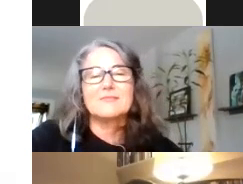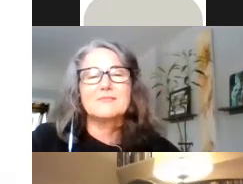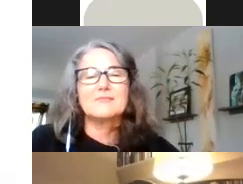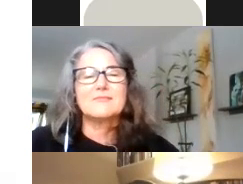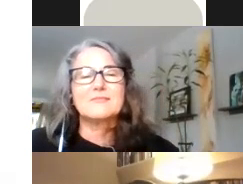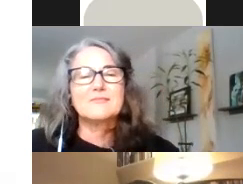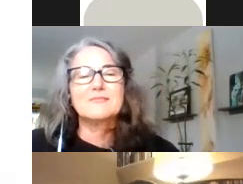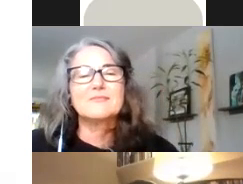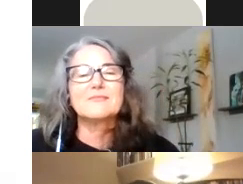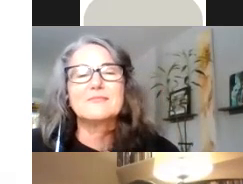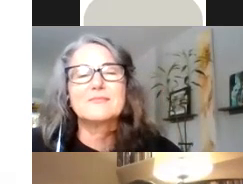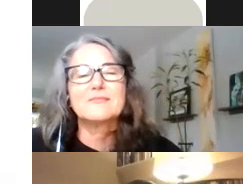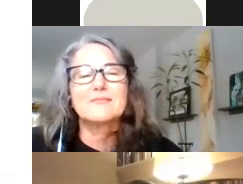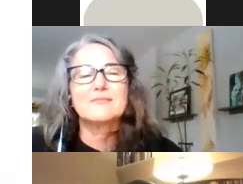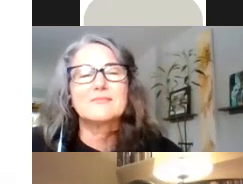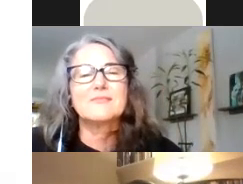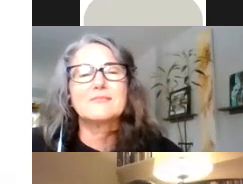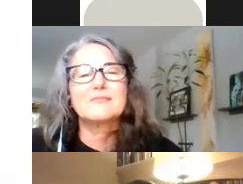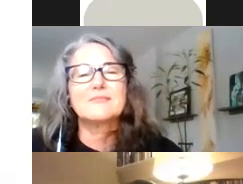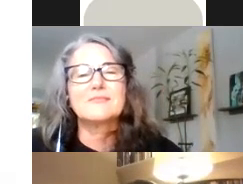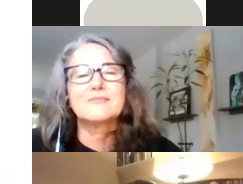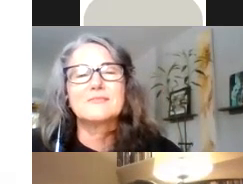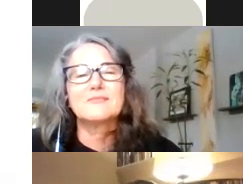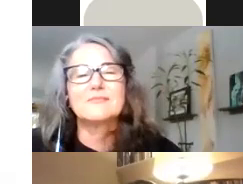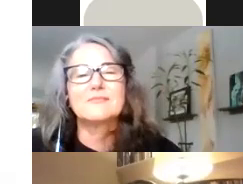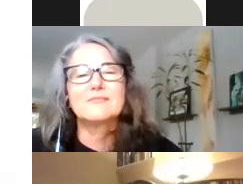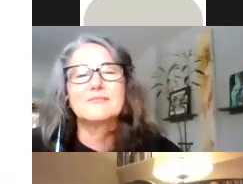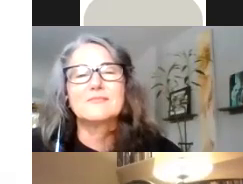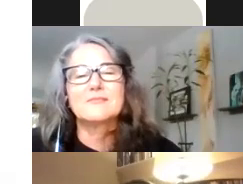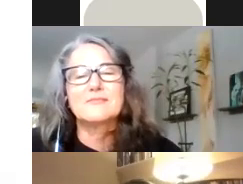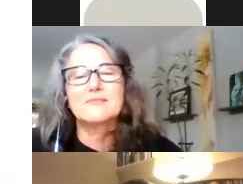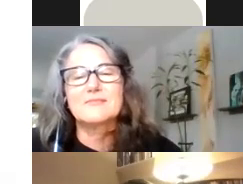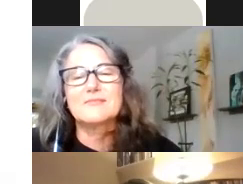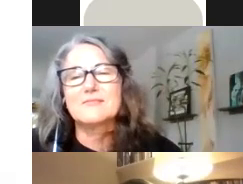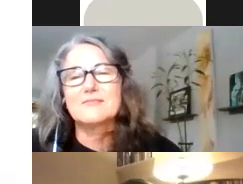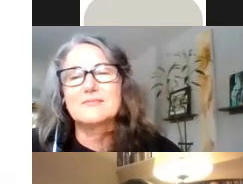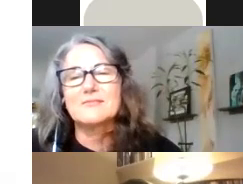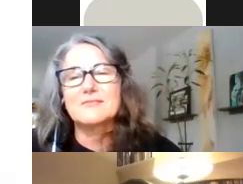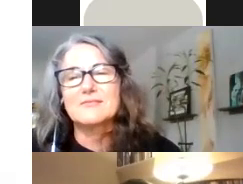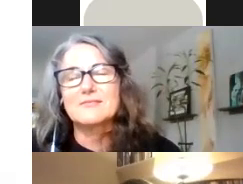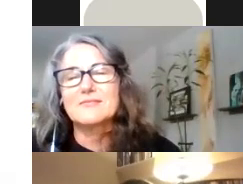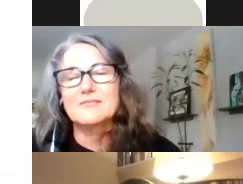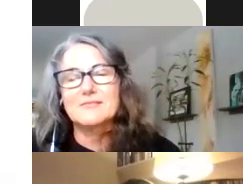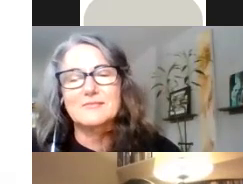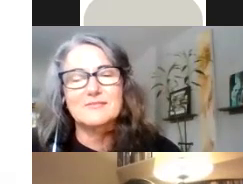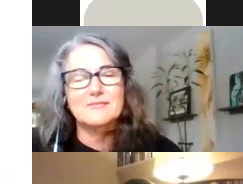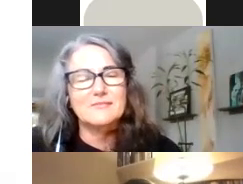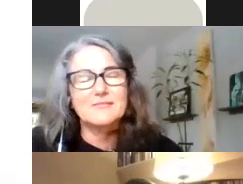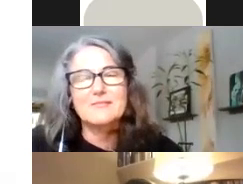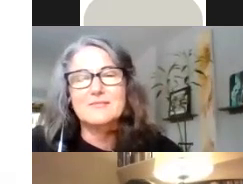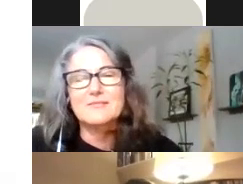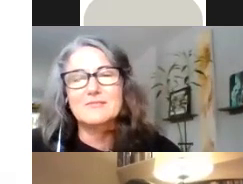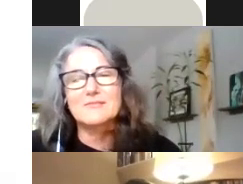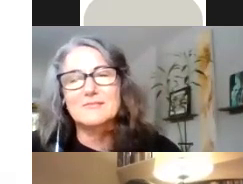Pedro, and has been a clinical site for the University of Kansas Medical Center International Outreach, or